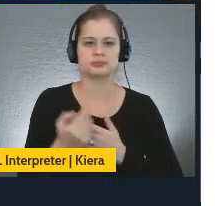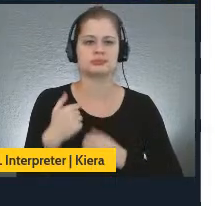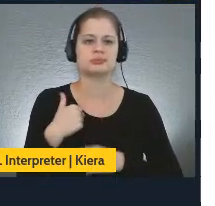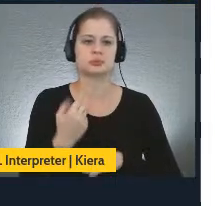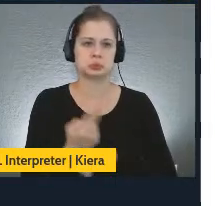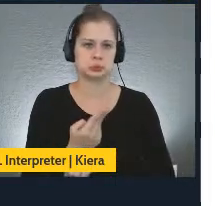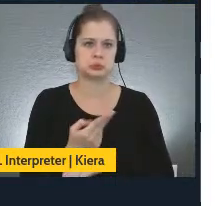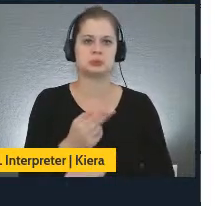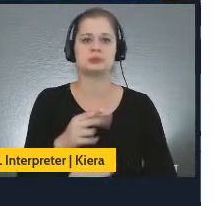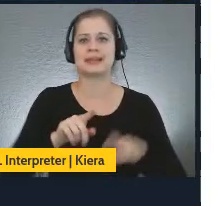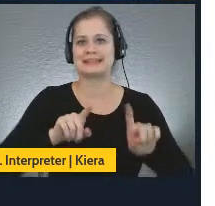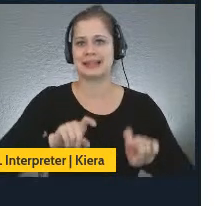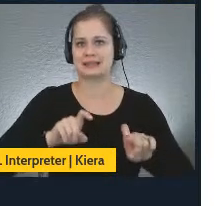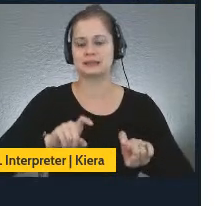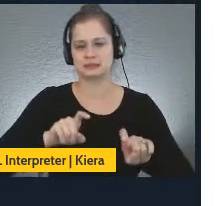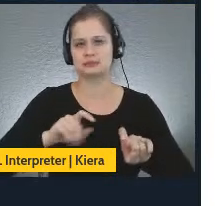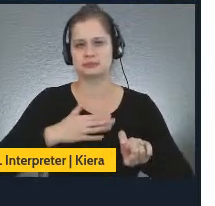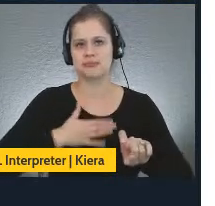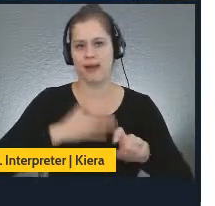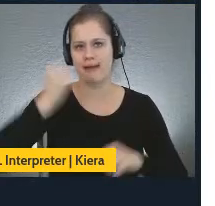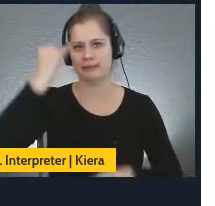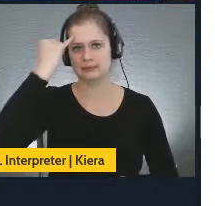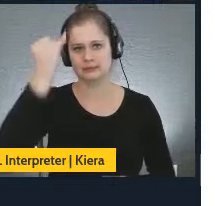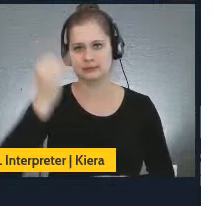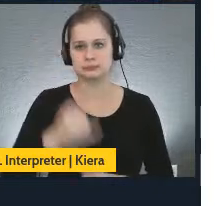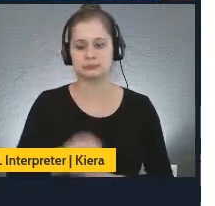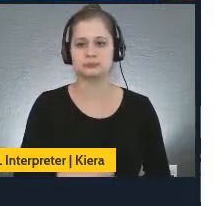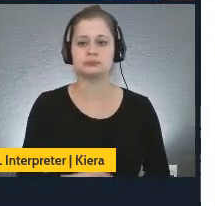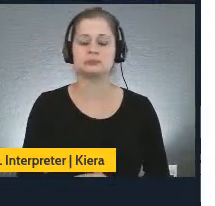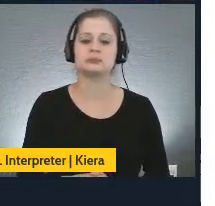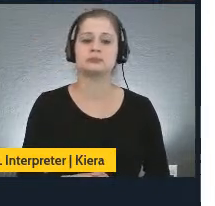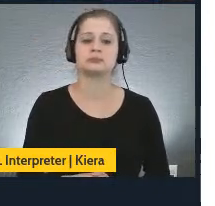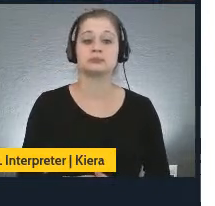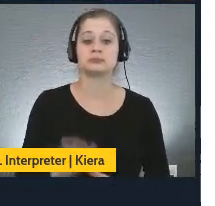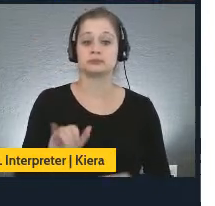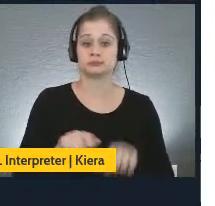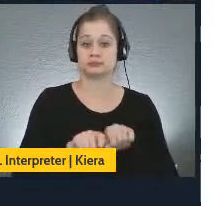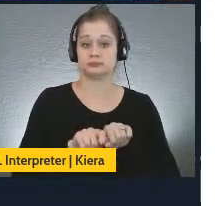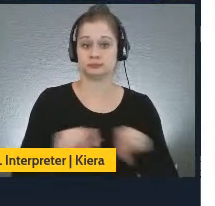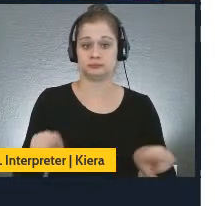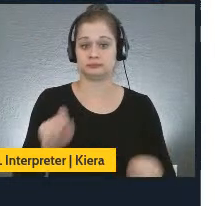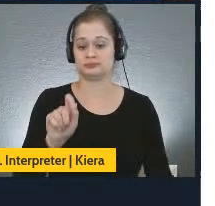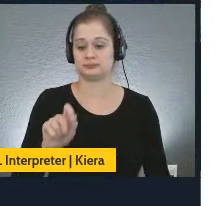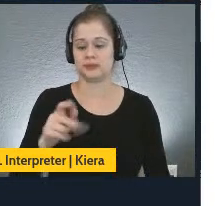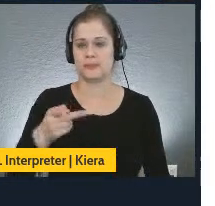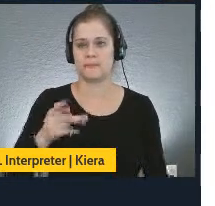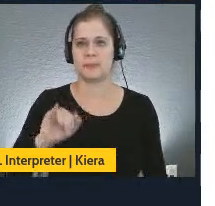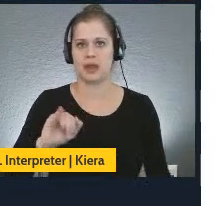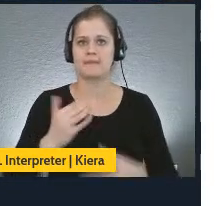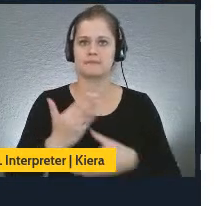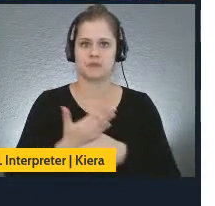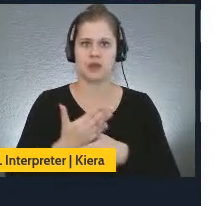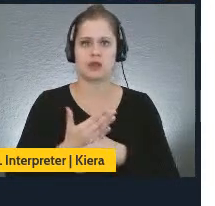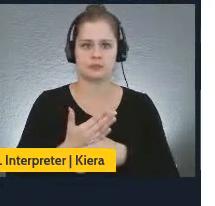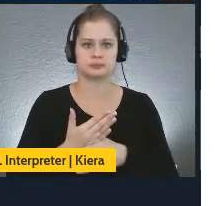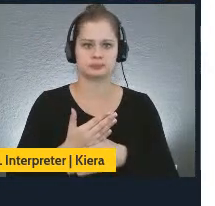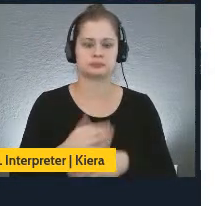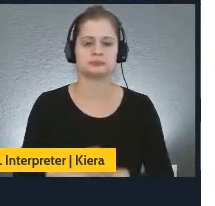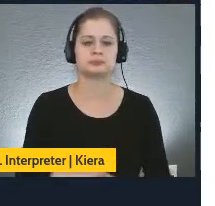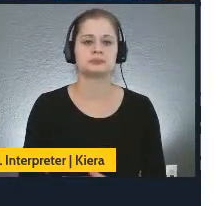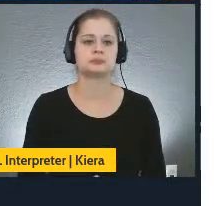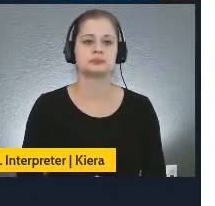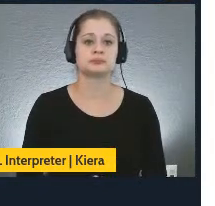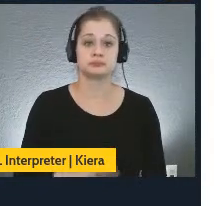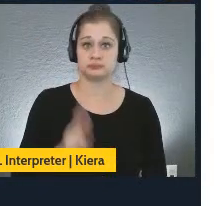to test my ideas, right? And I have the deployment.py file. So if I go to the deployment file, you